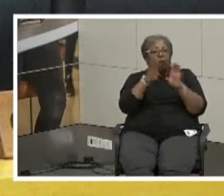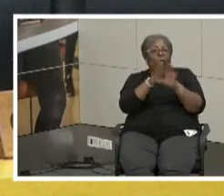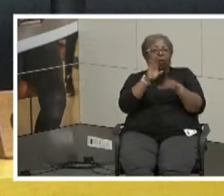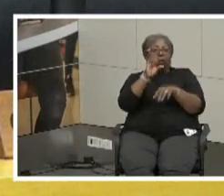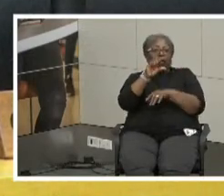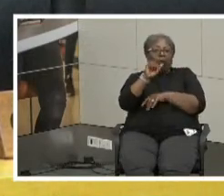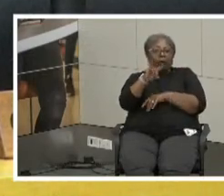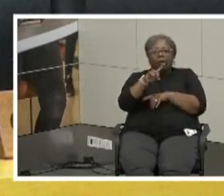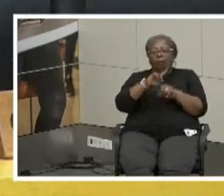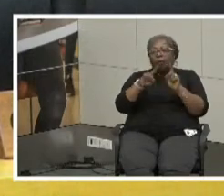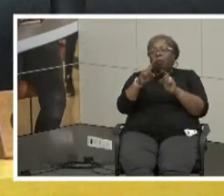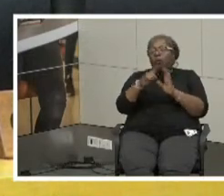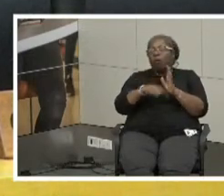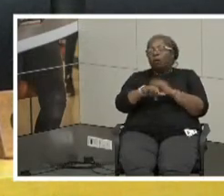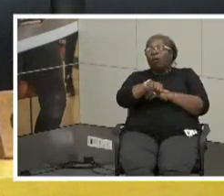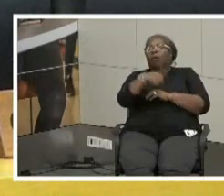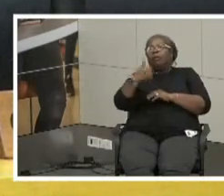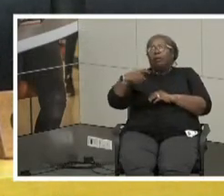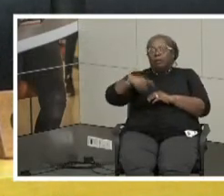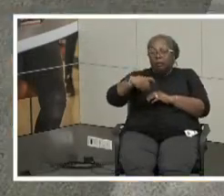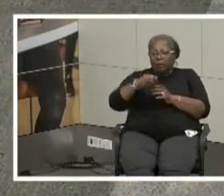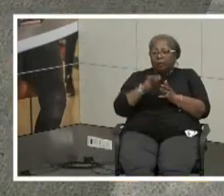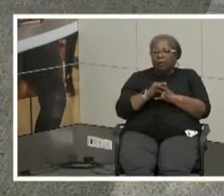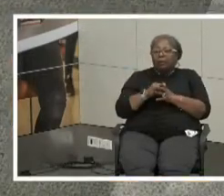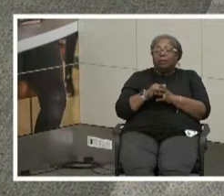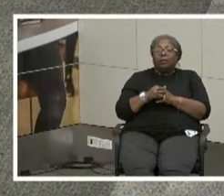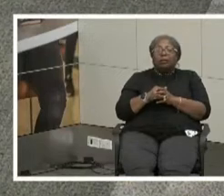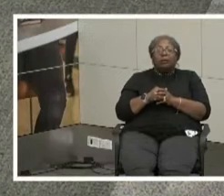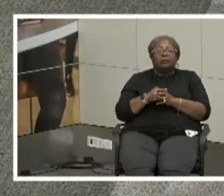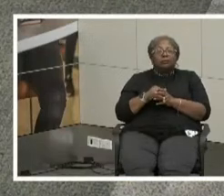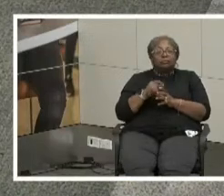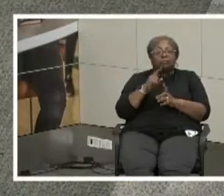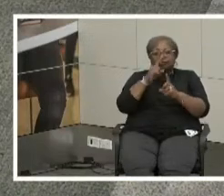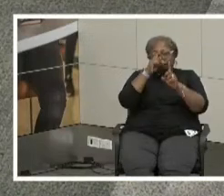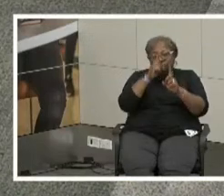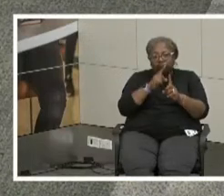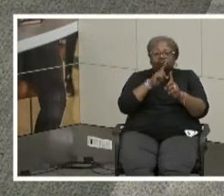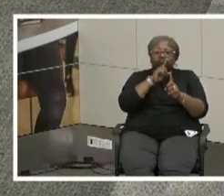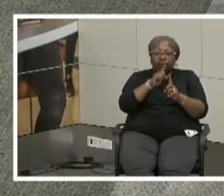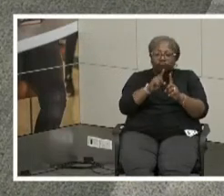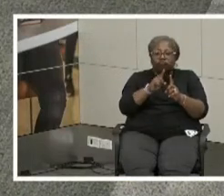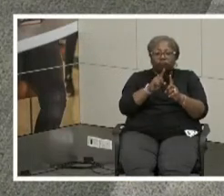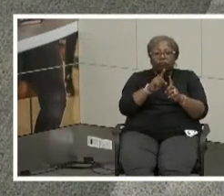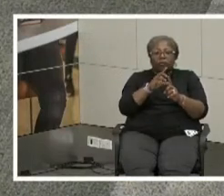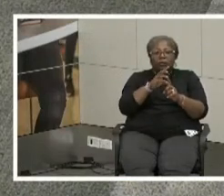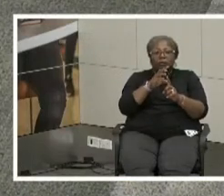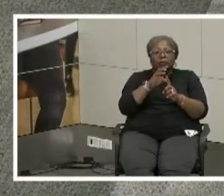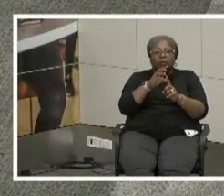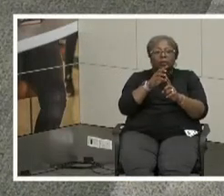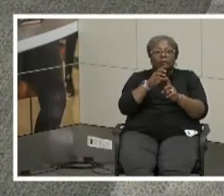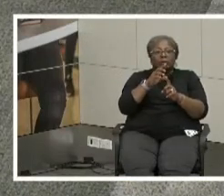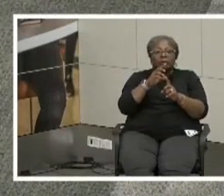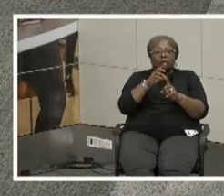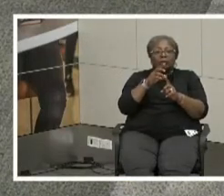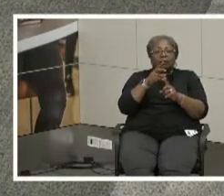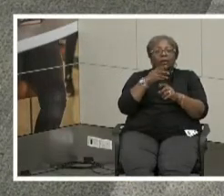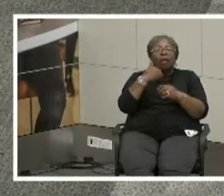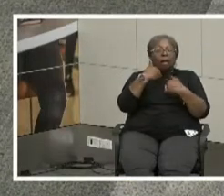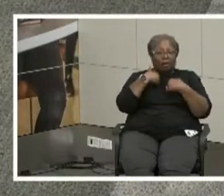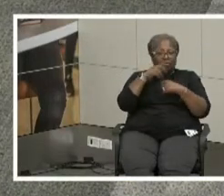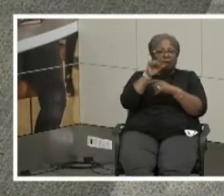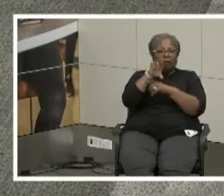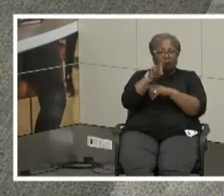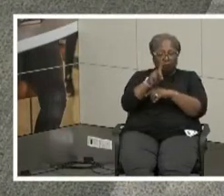reoccurring areas of needs um the strengths really were um in the time holding ards in a